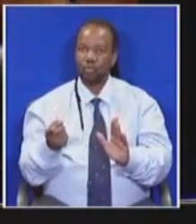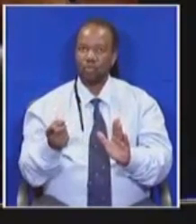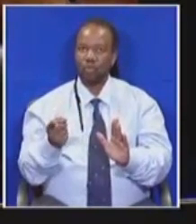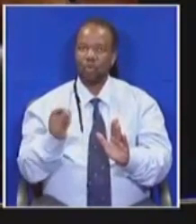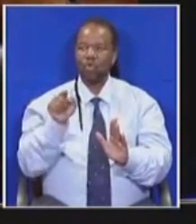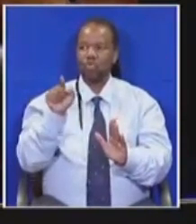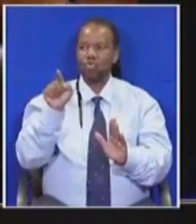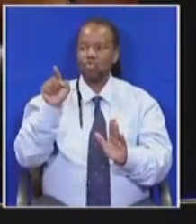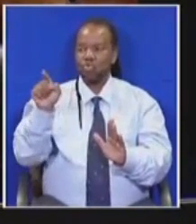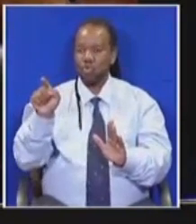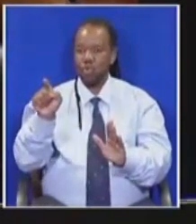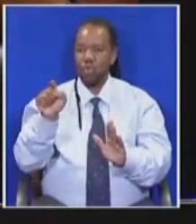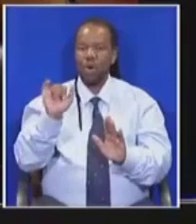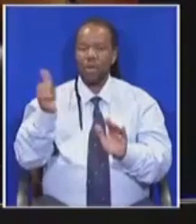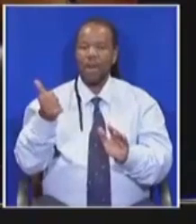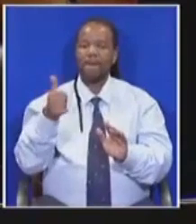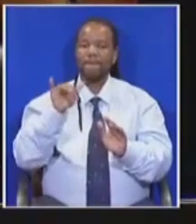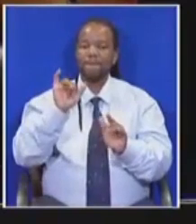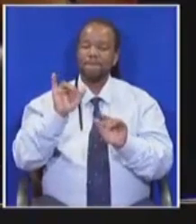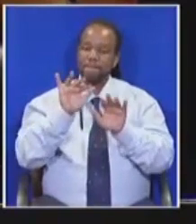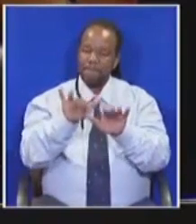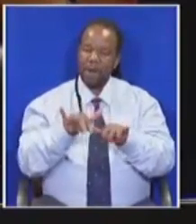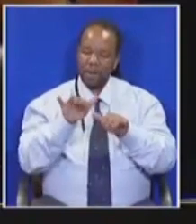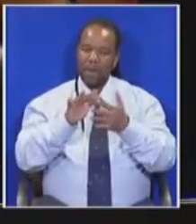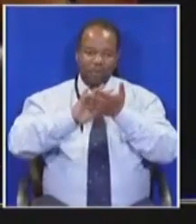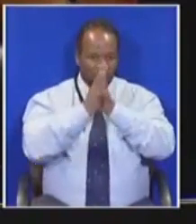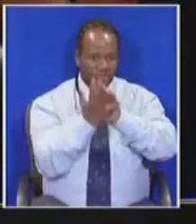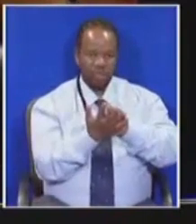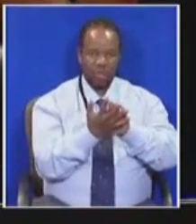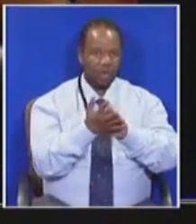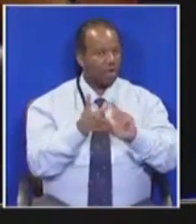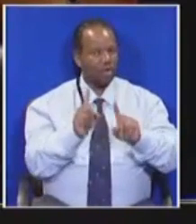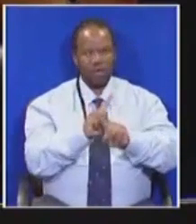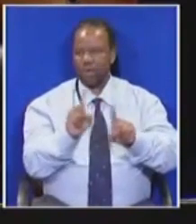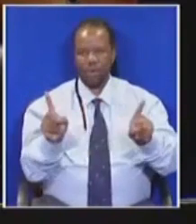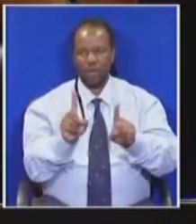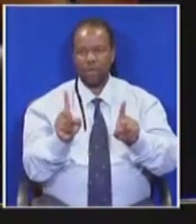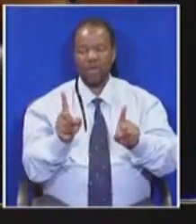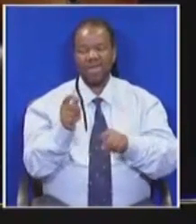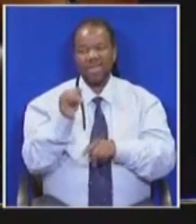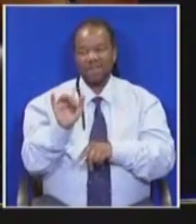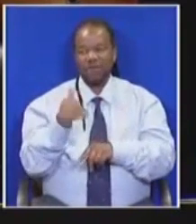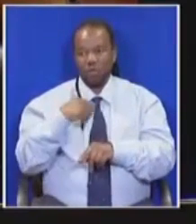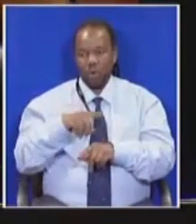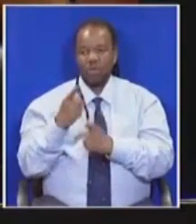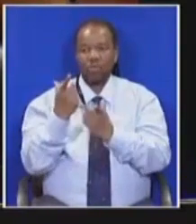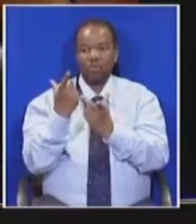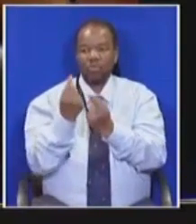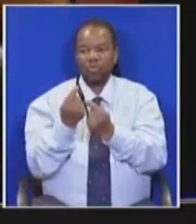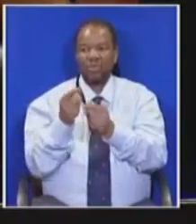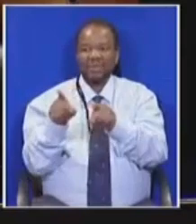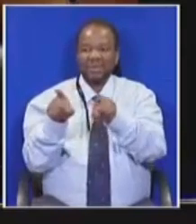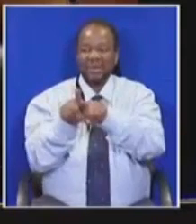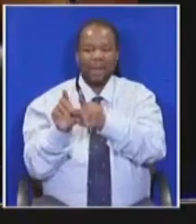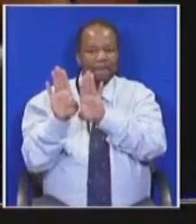not disrupt the business of this afternoon. And if you insist on your behavior,